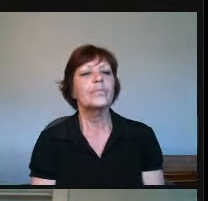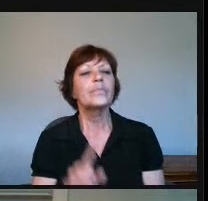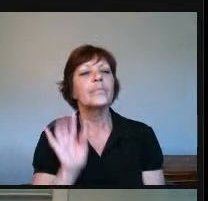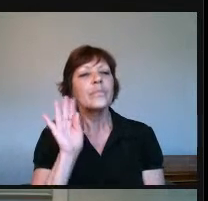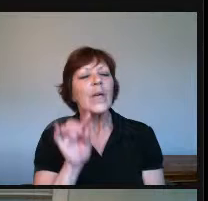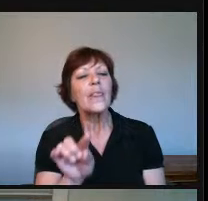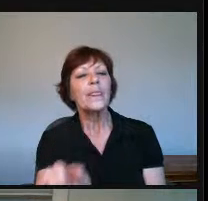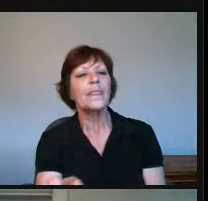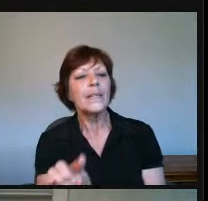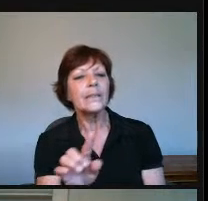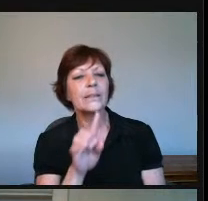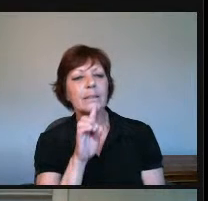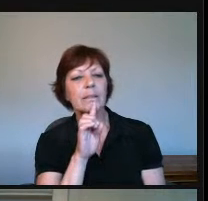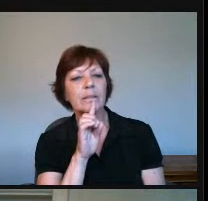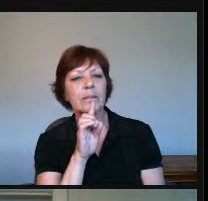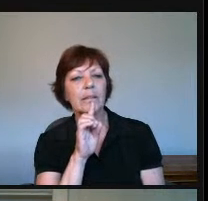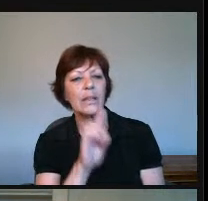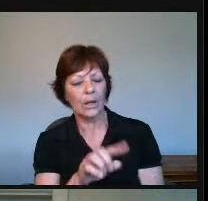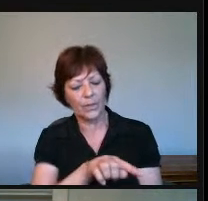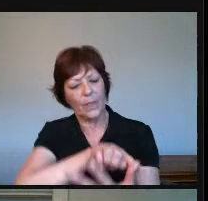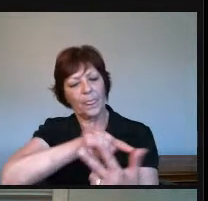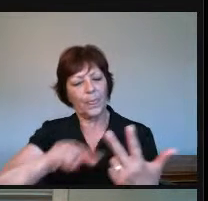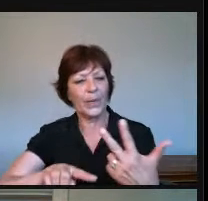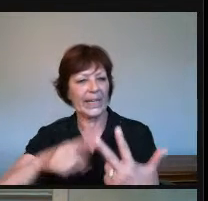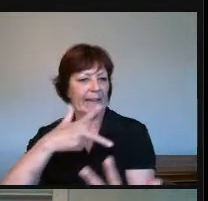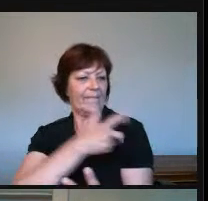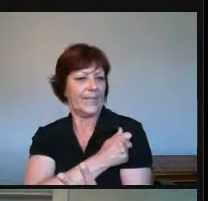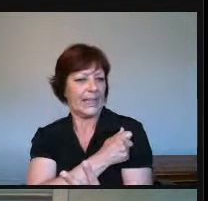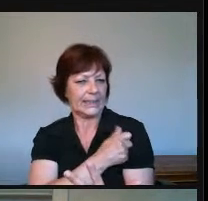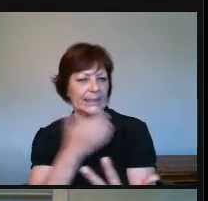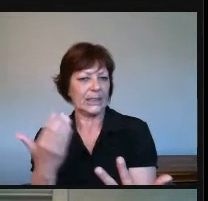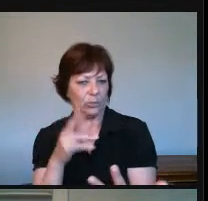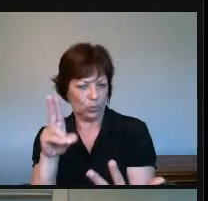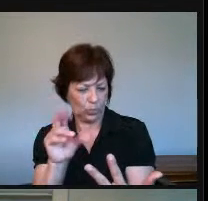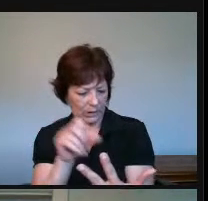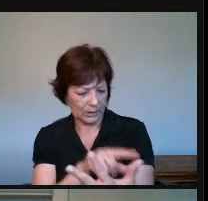So these are the 3 vaccines that are out there.